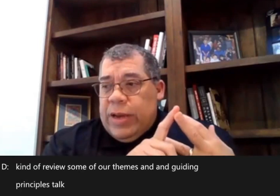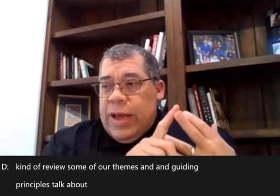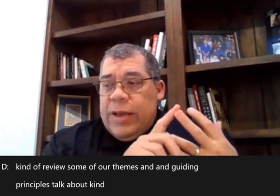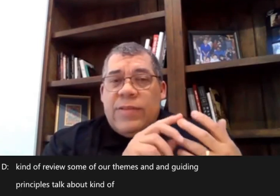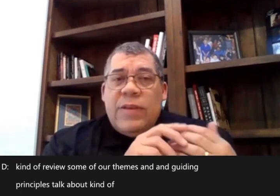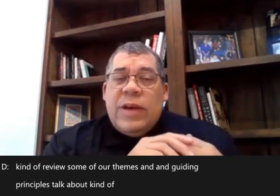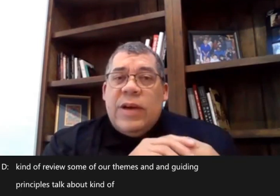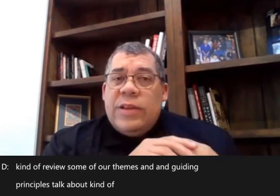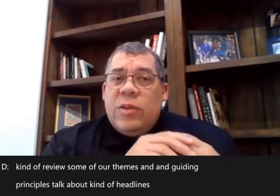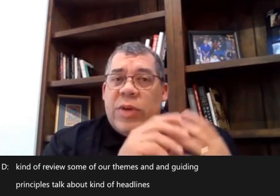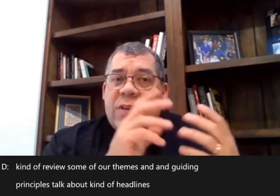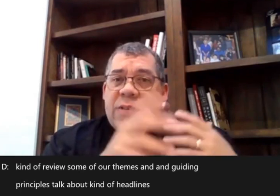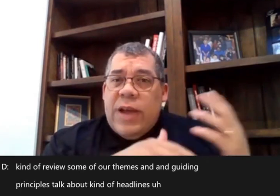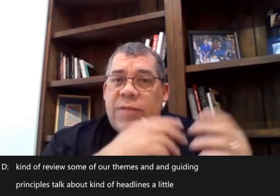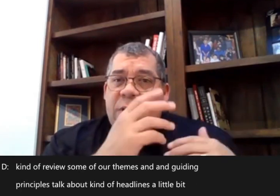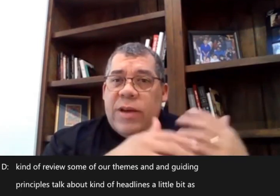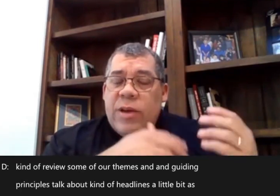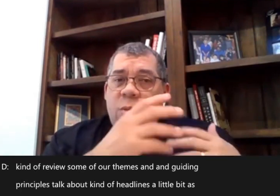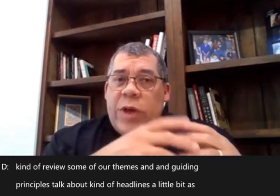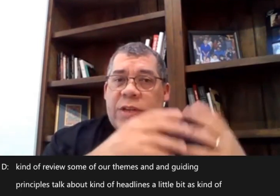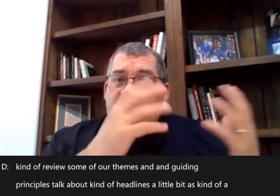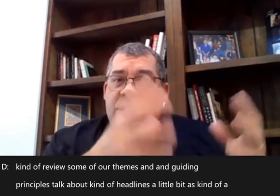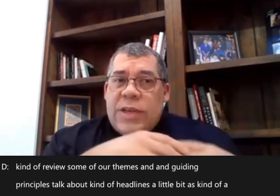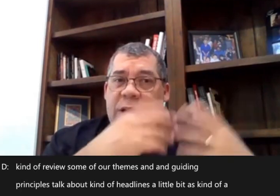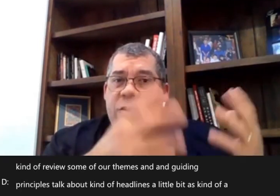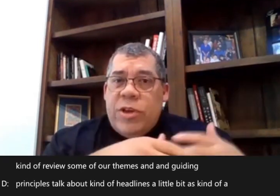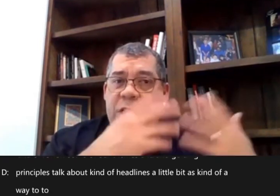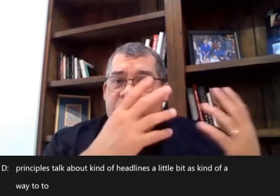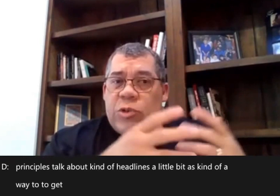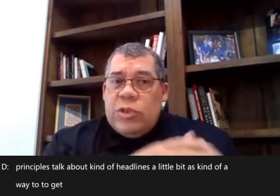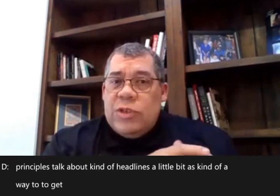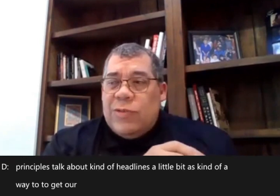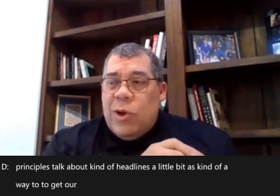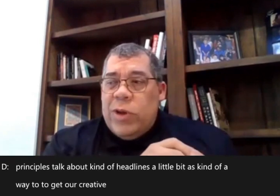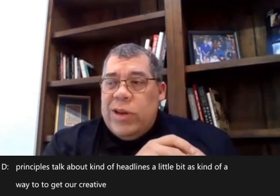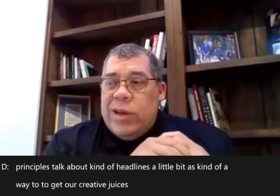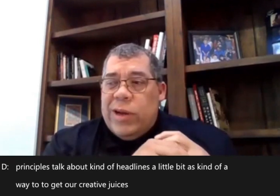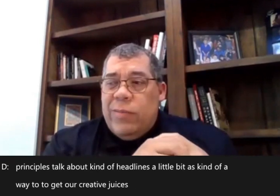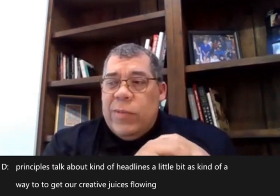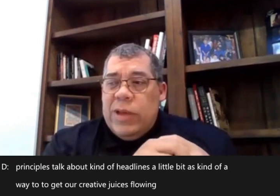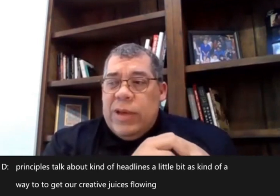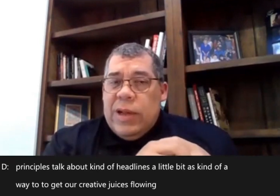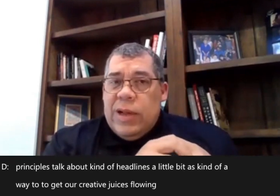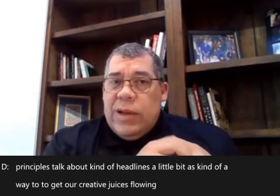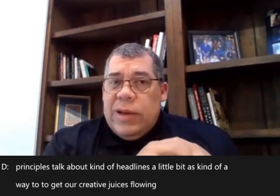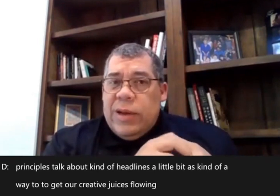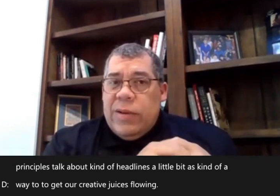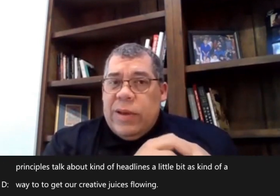kind of headlines a little bit as kind of a way to get our creative juices flowing